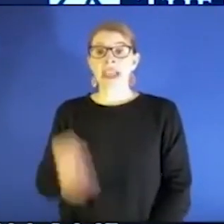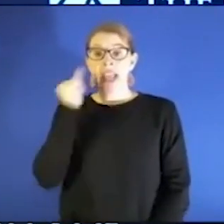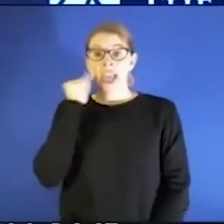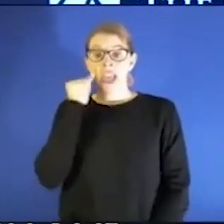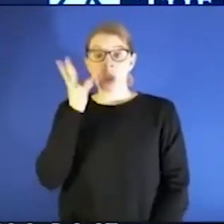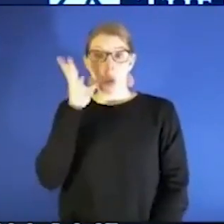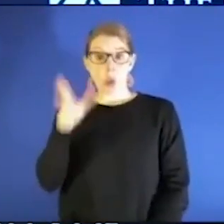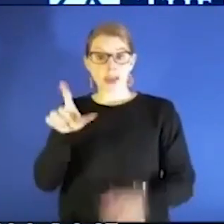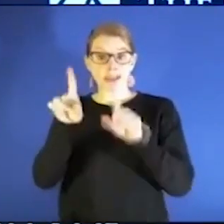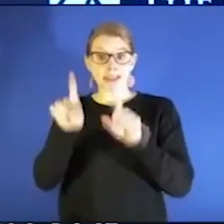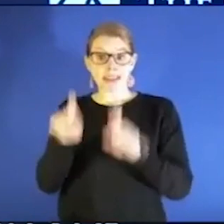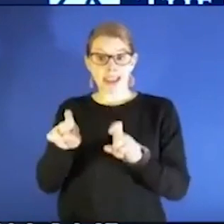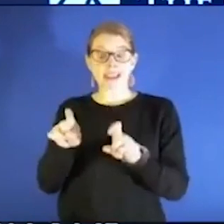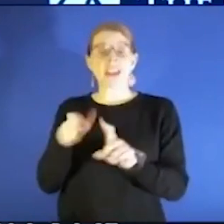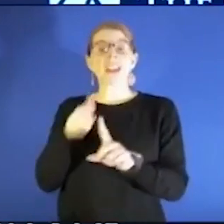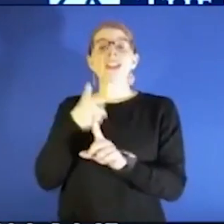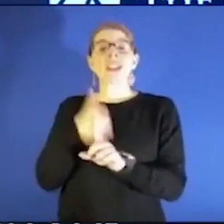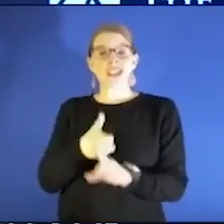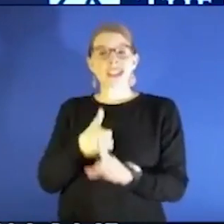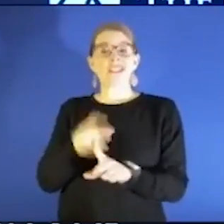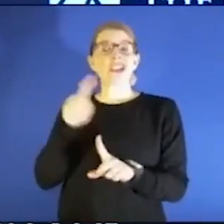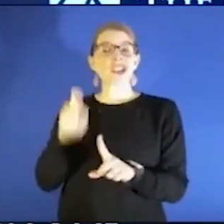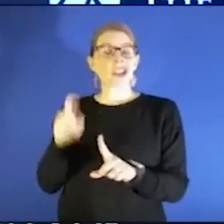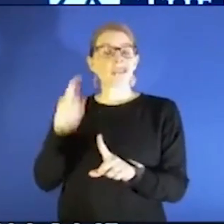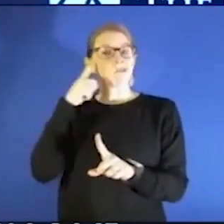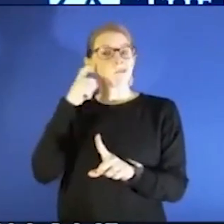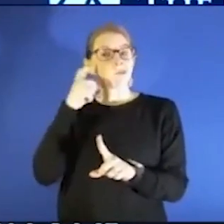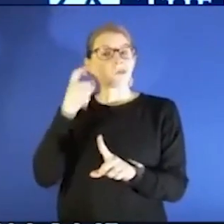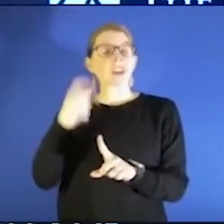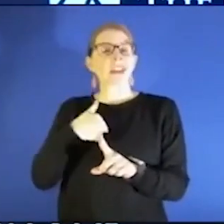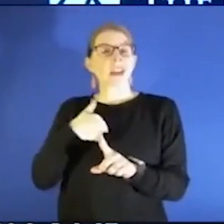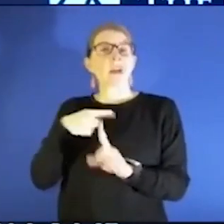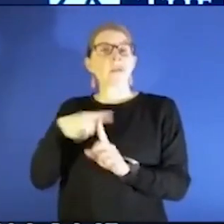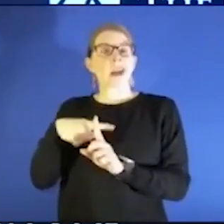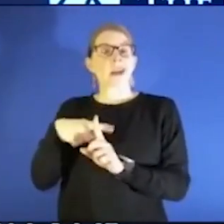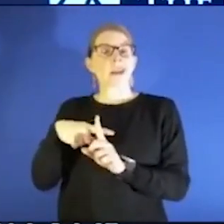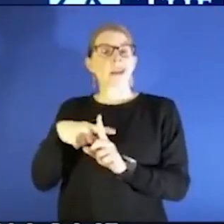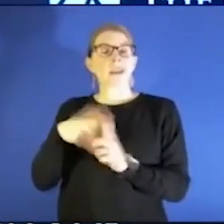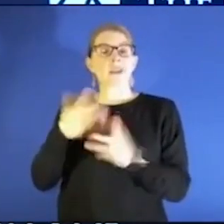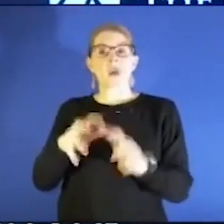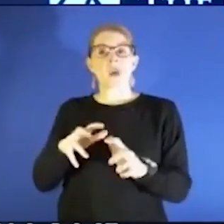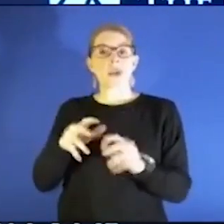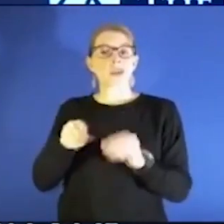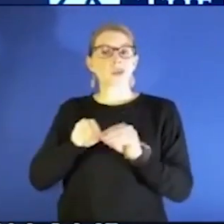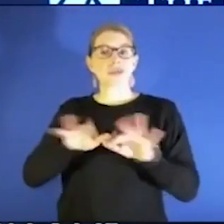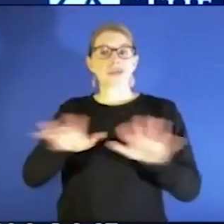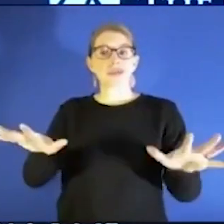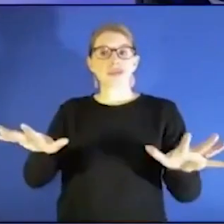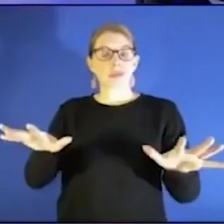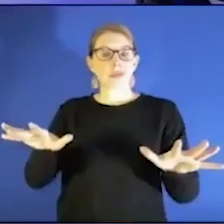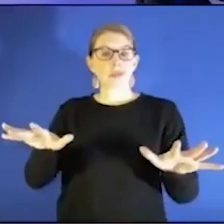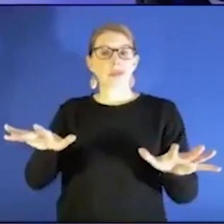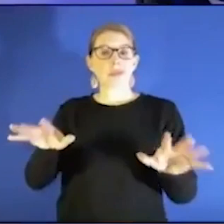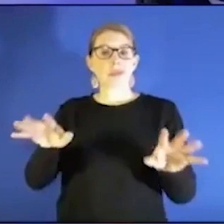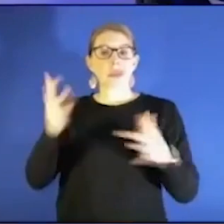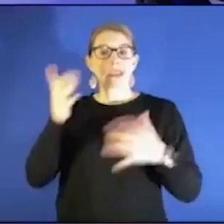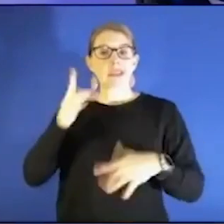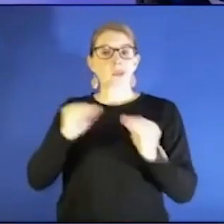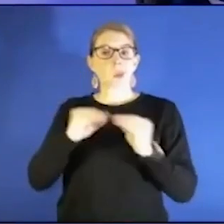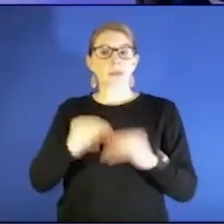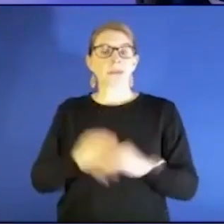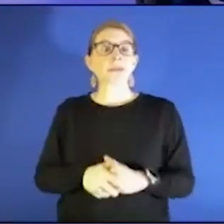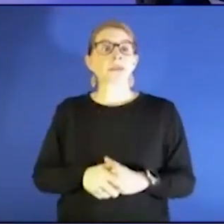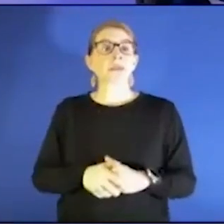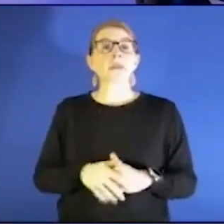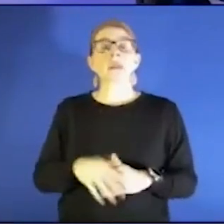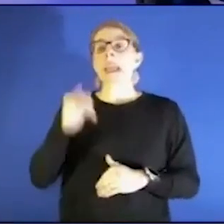treat yourself as if you're positive, just to err on the side of caution and to prevent any kind of transmission. And The only thing I would add to that is if you have